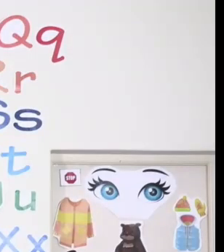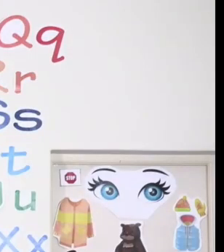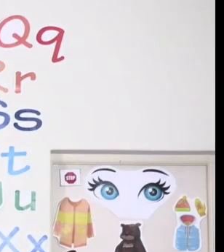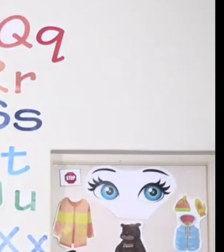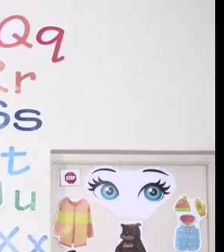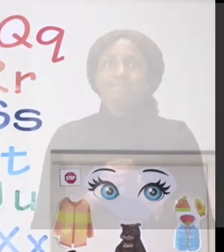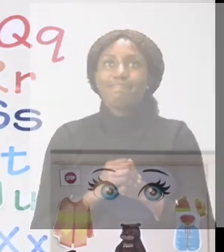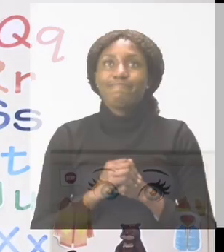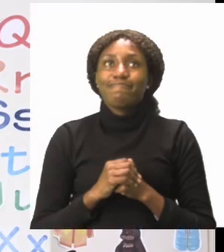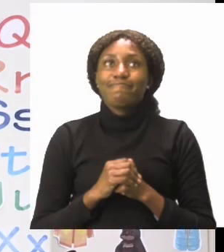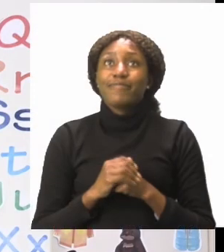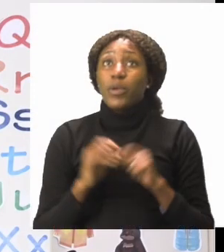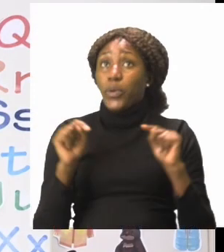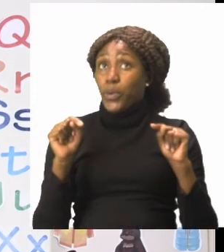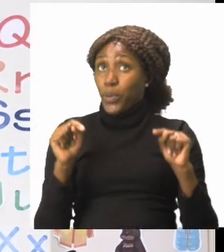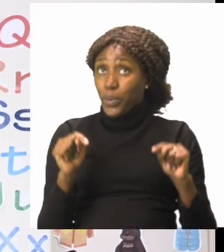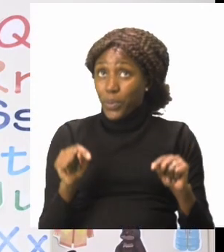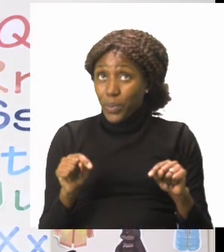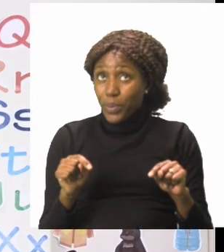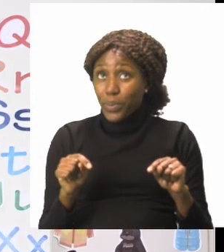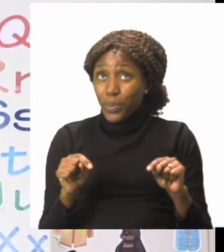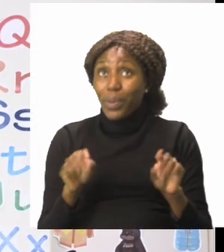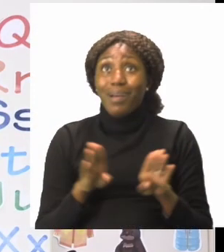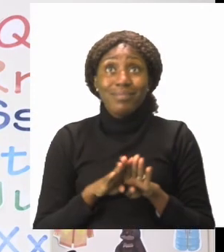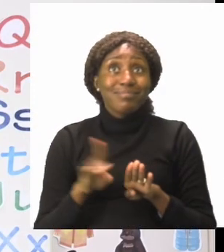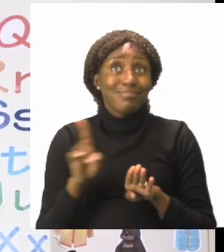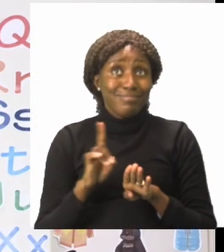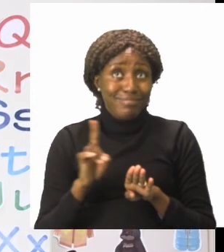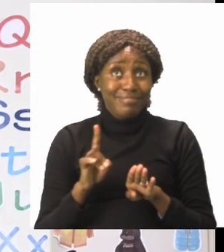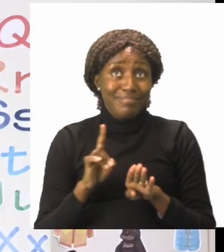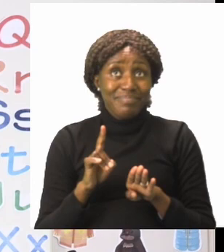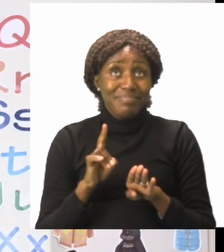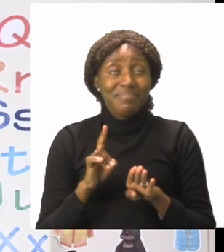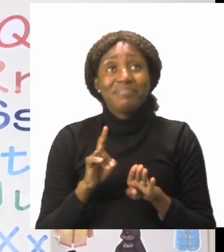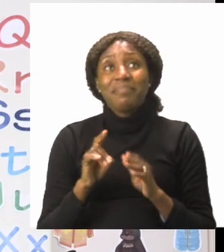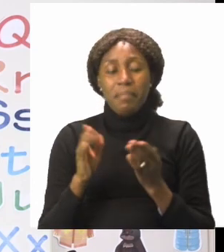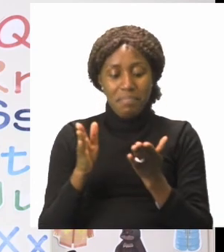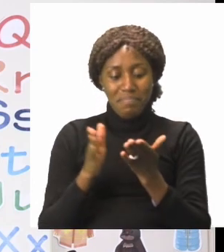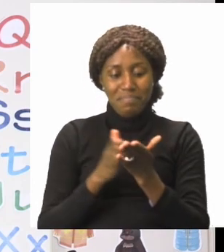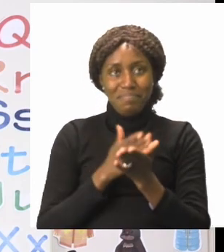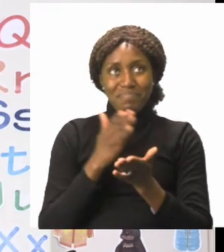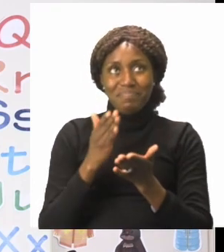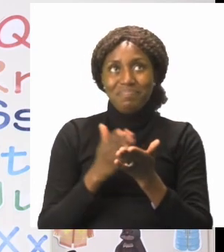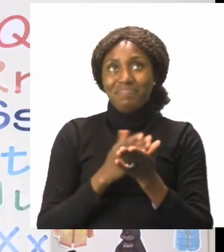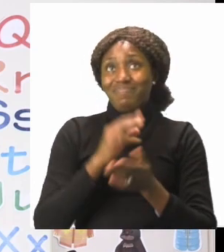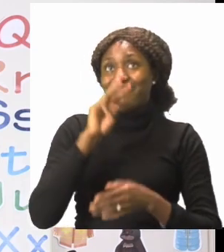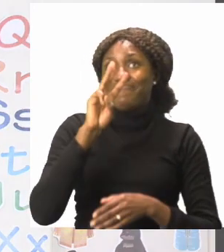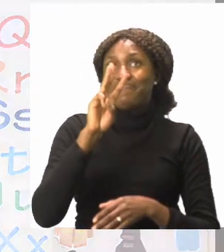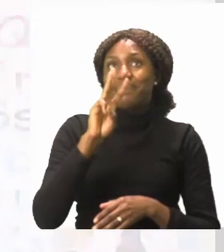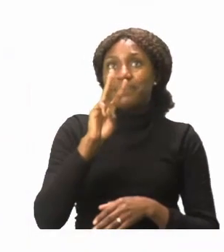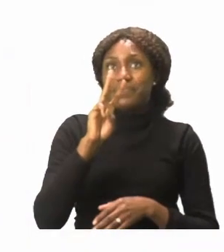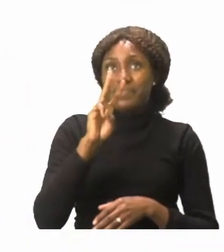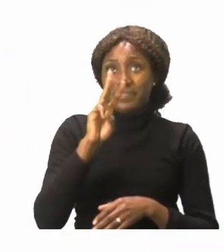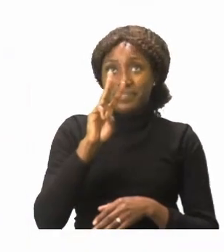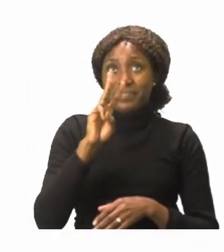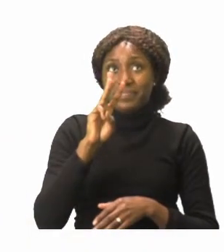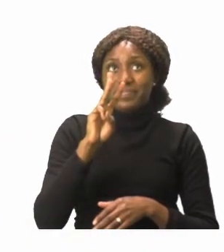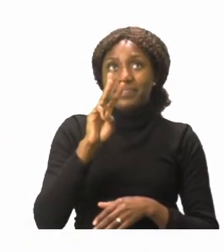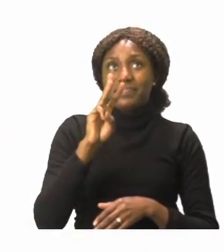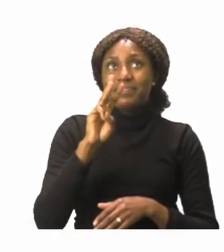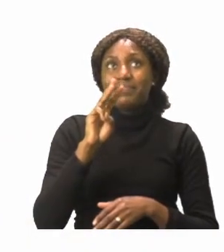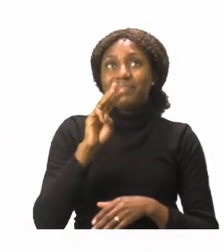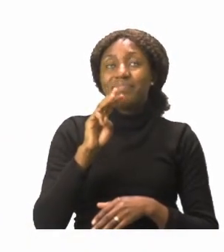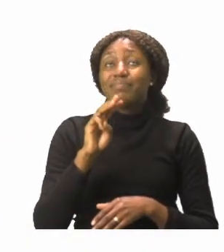Start our lesson today, my dear friends. We are going to go to page 3.